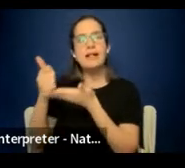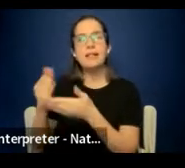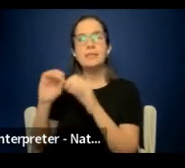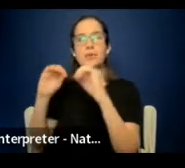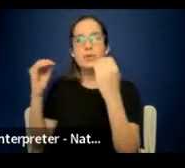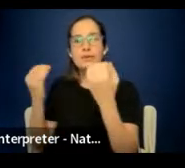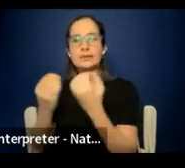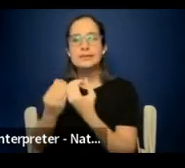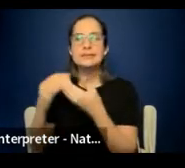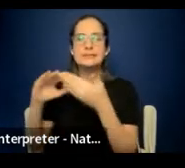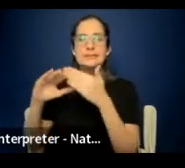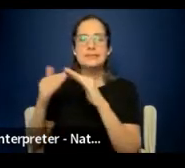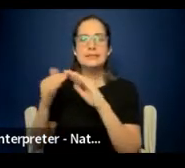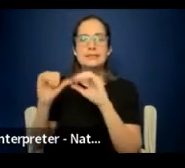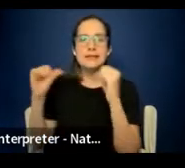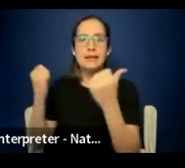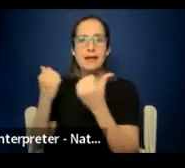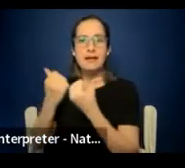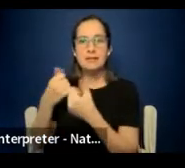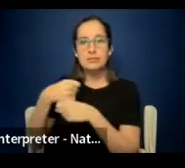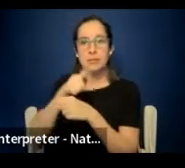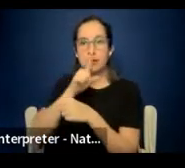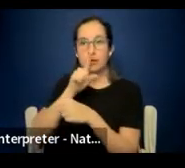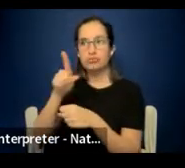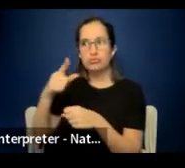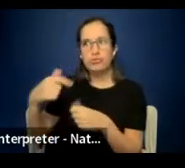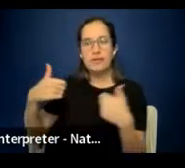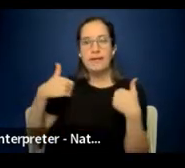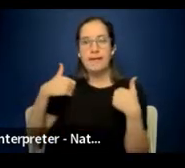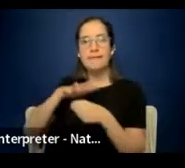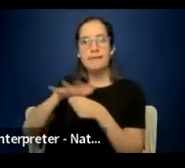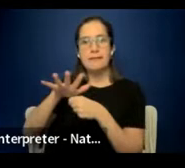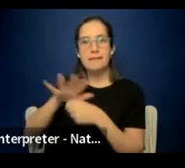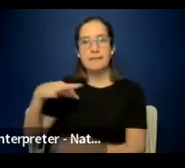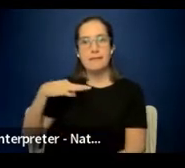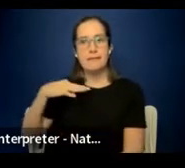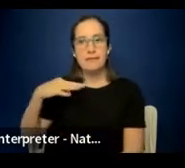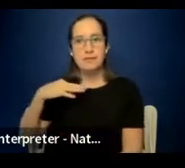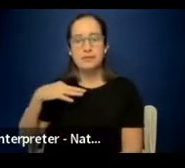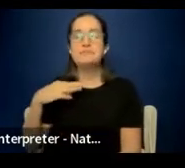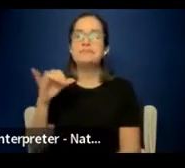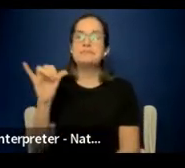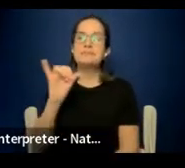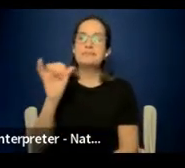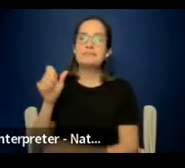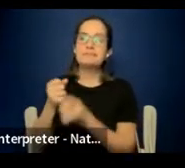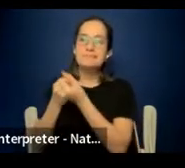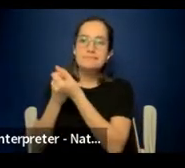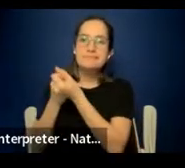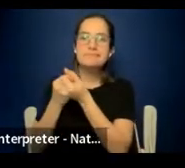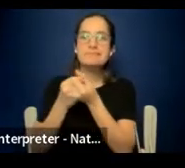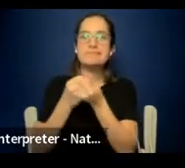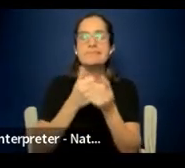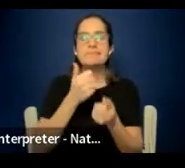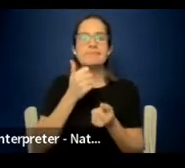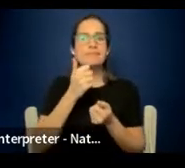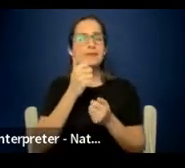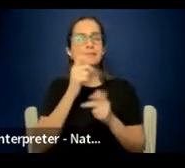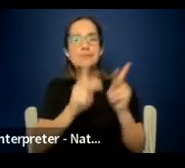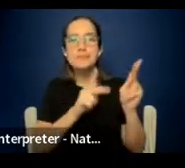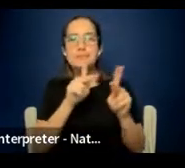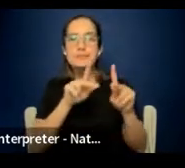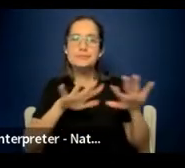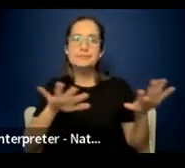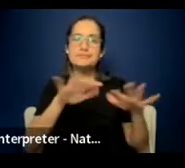collectives build volunteer capacity and mobilize the power of everyday residents and service year members to impact New York